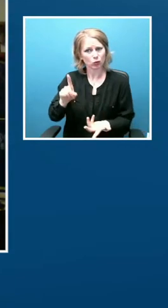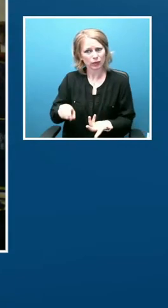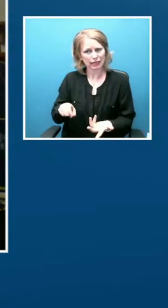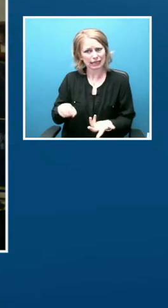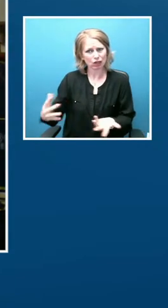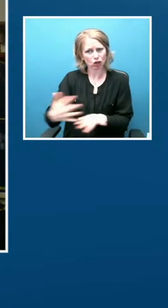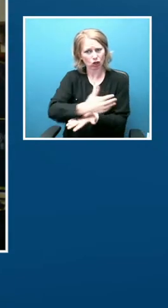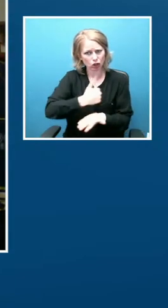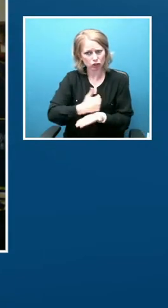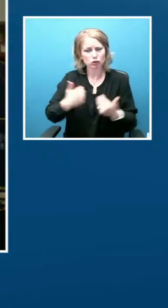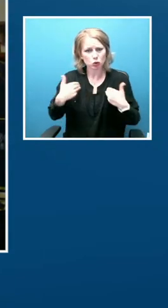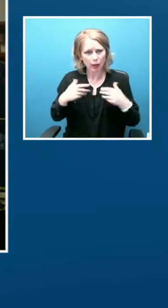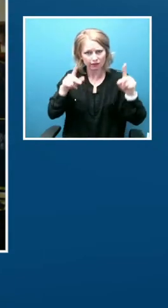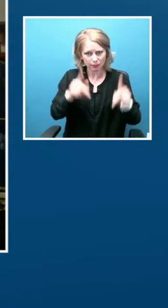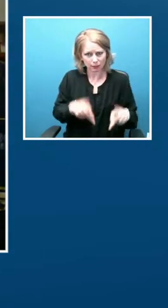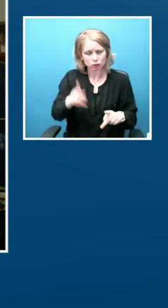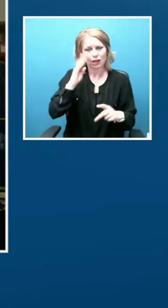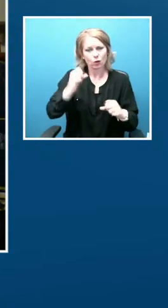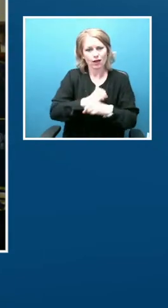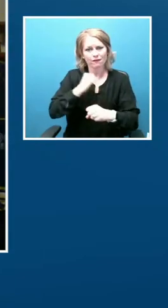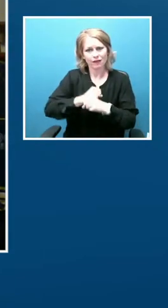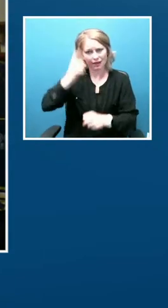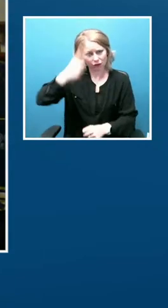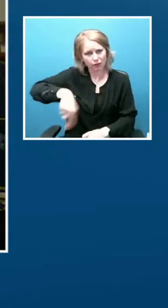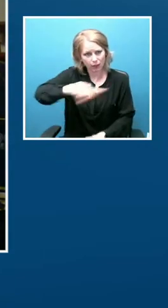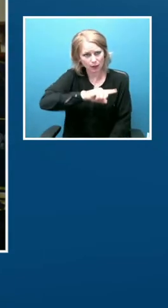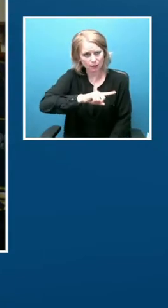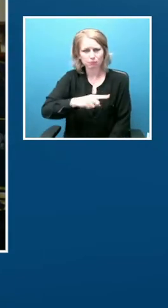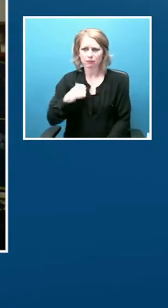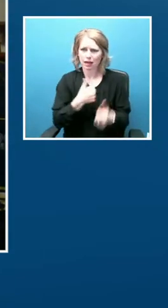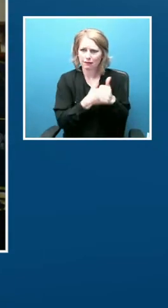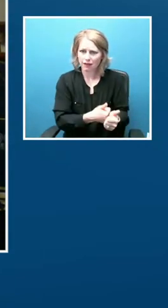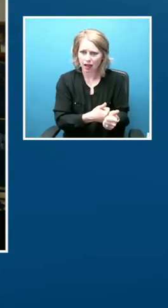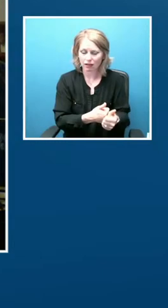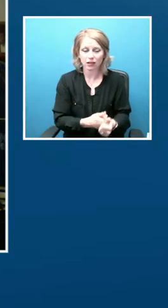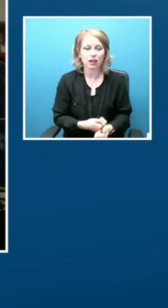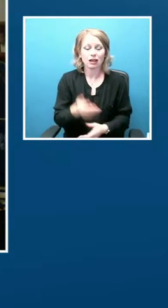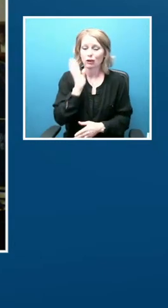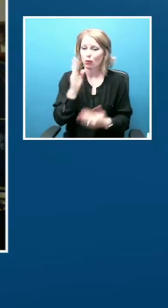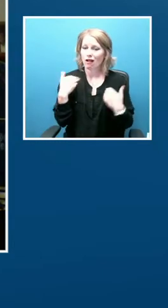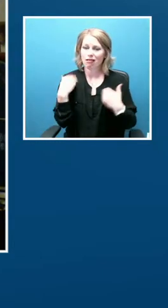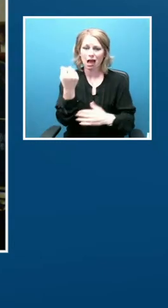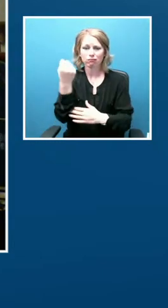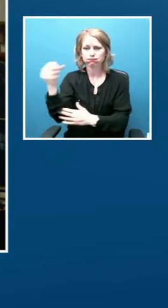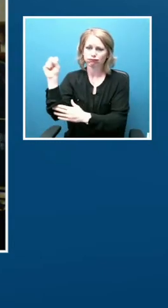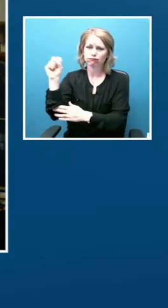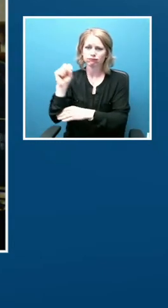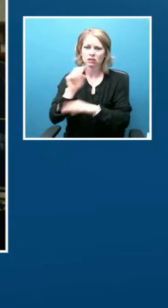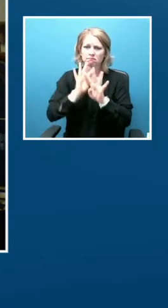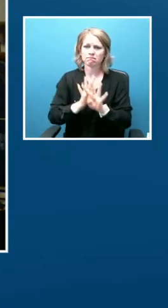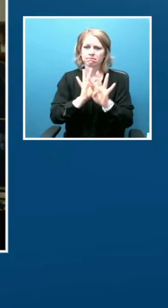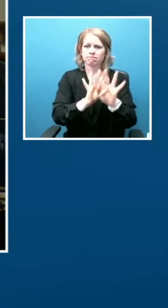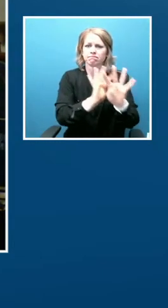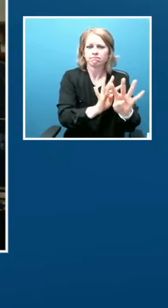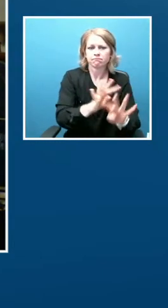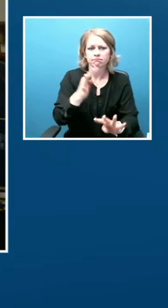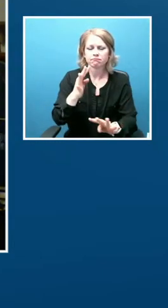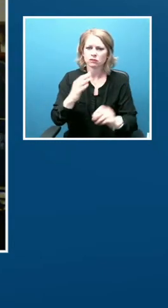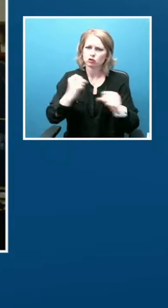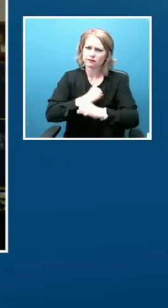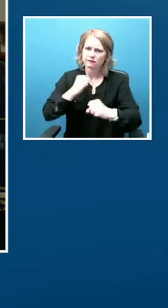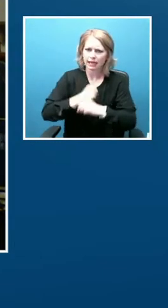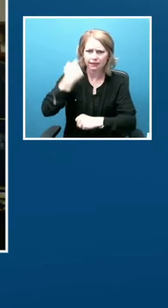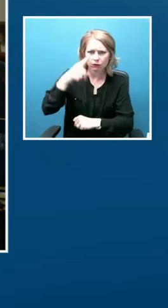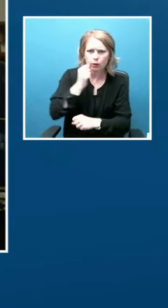and fight. And that's what we do. From holding picket lines with our proud union brothers and sisters, fighting for